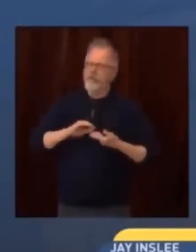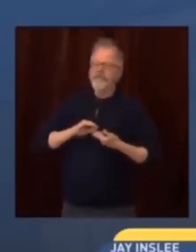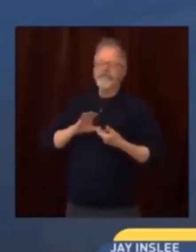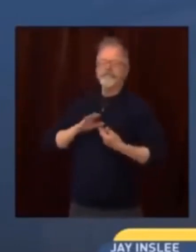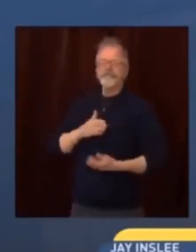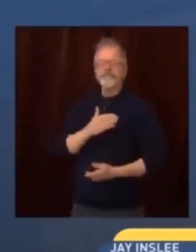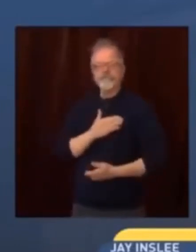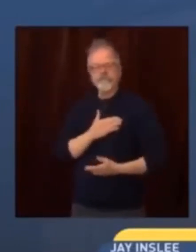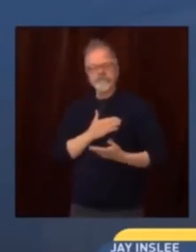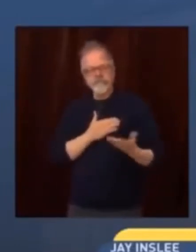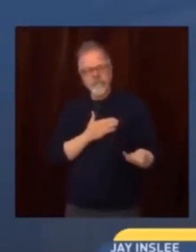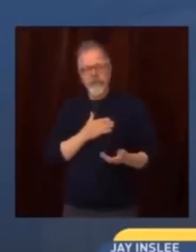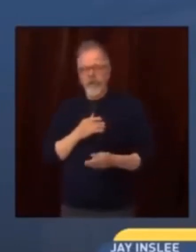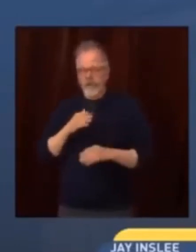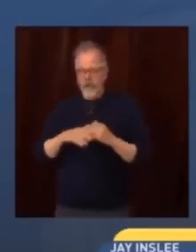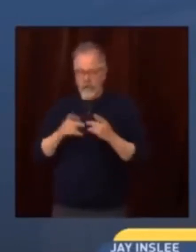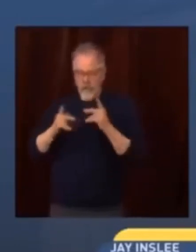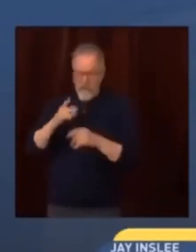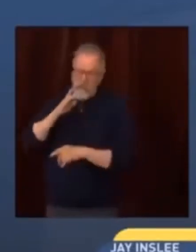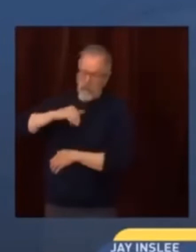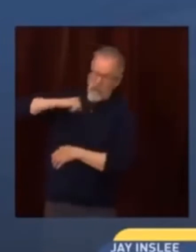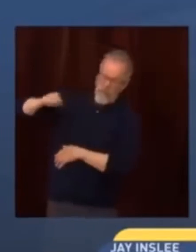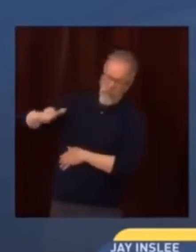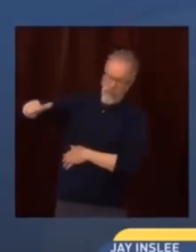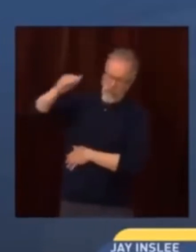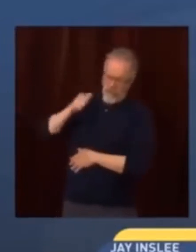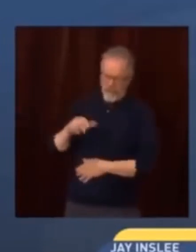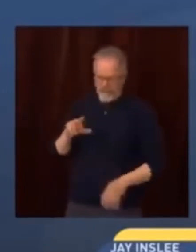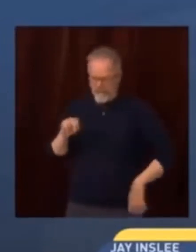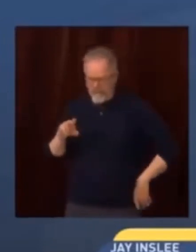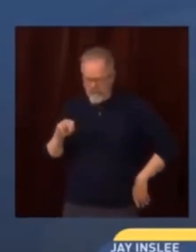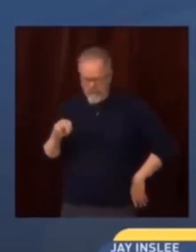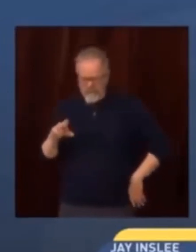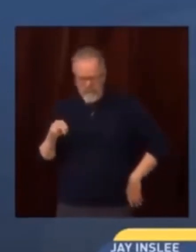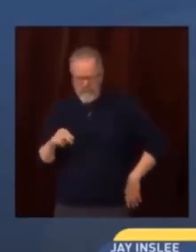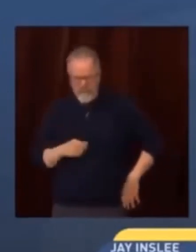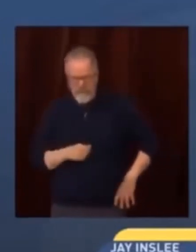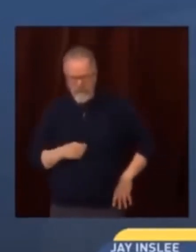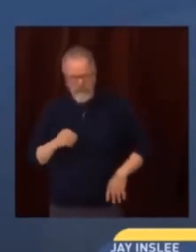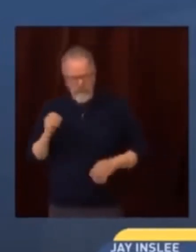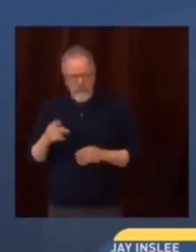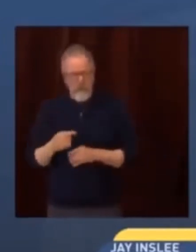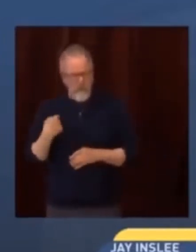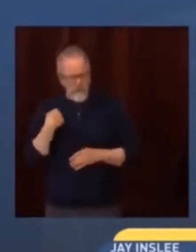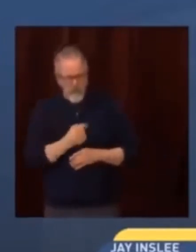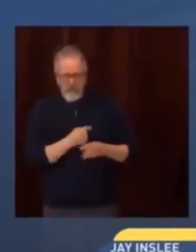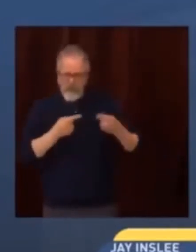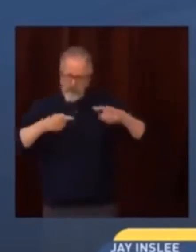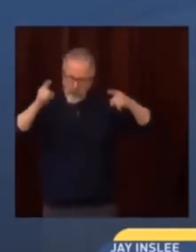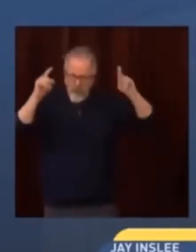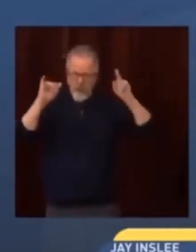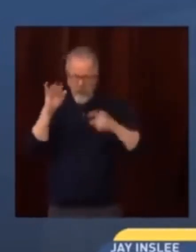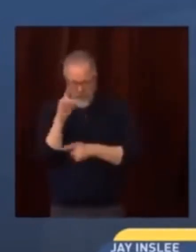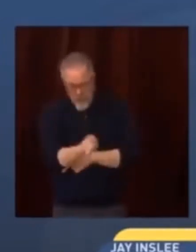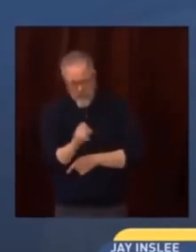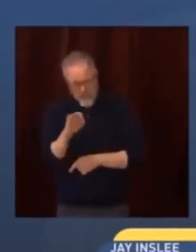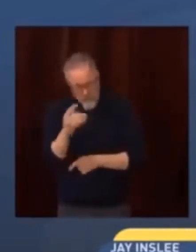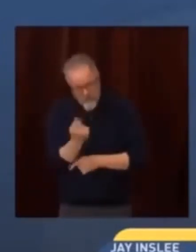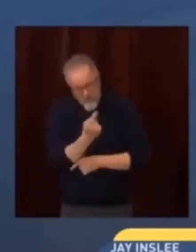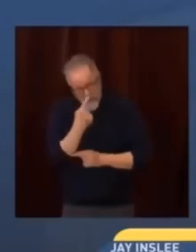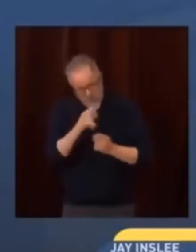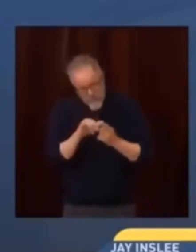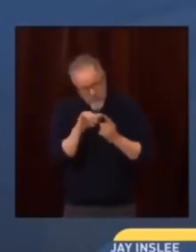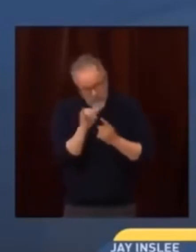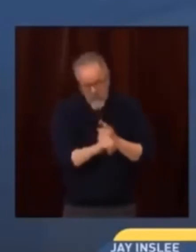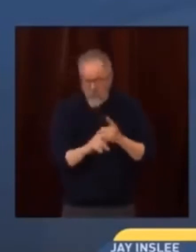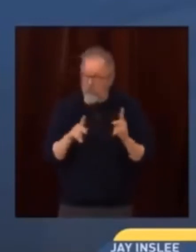really hasn't we've had really good success when we've asked people to isolate they've done so in the real